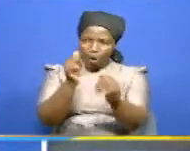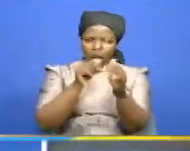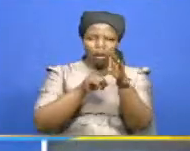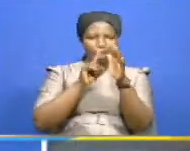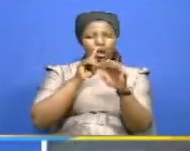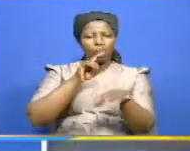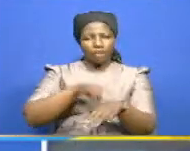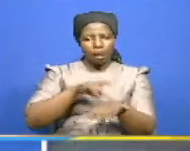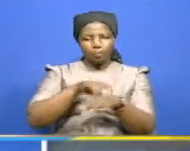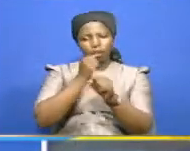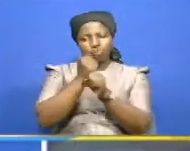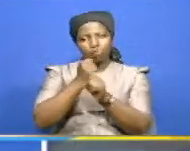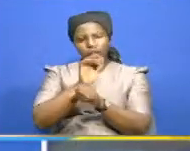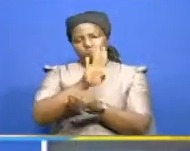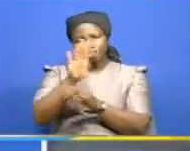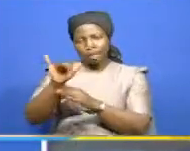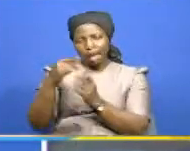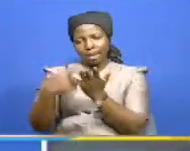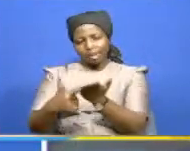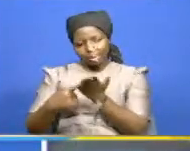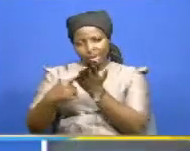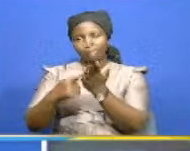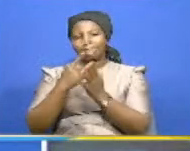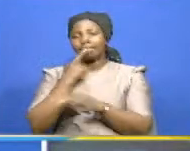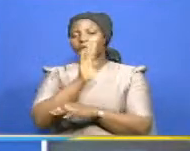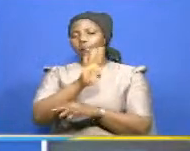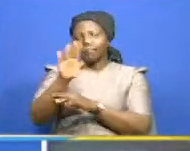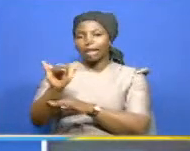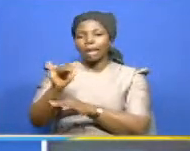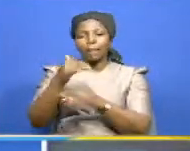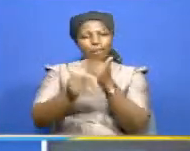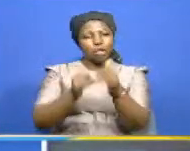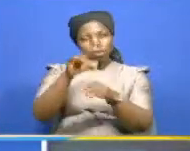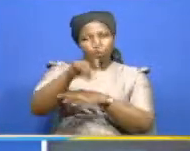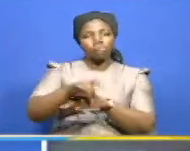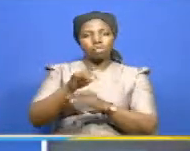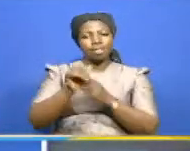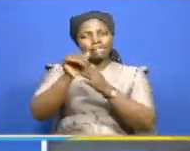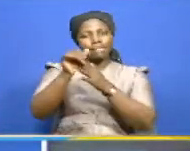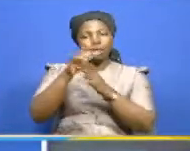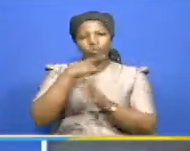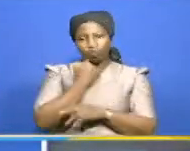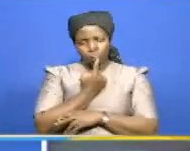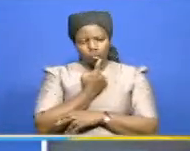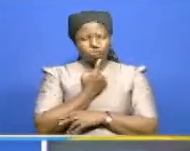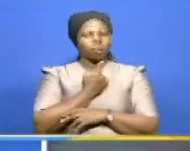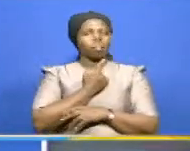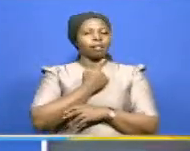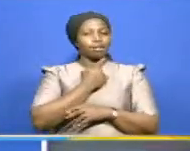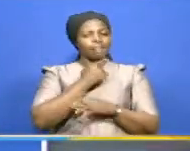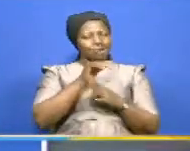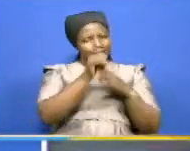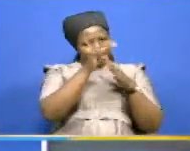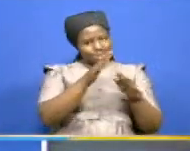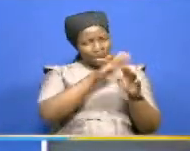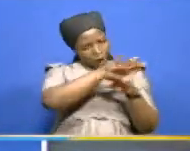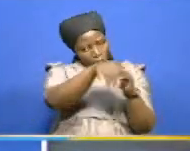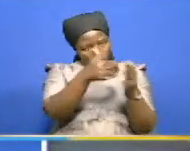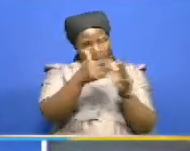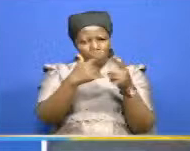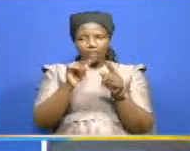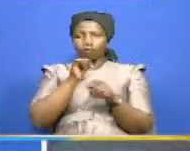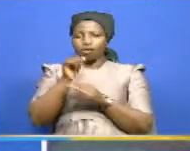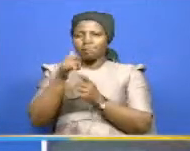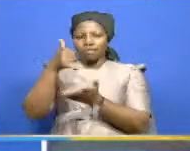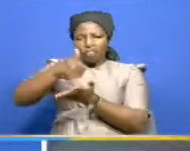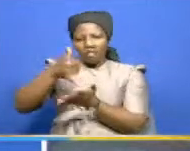Initiative discussion. They said the BBI process should be headed by all leaders and no one should be left behind. Headed by